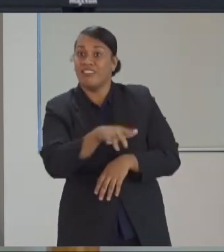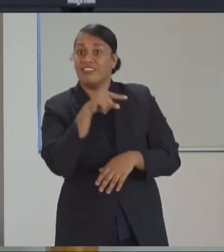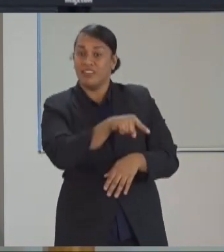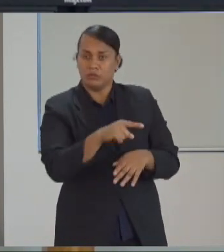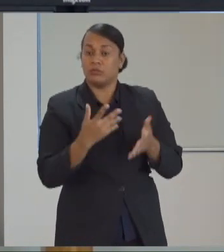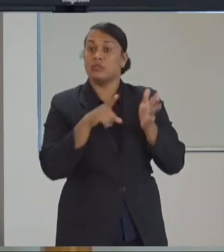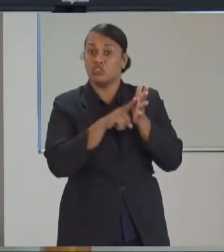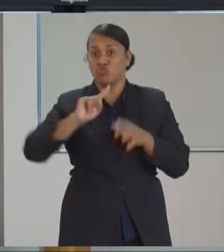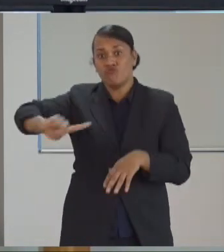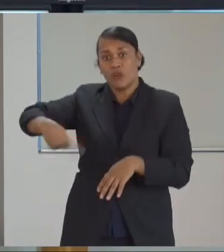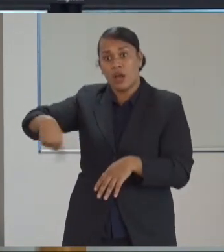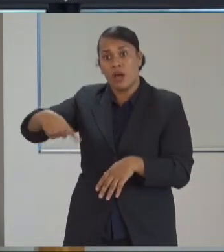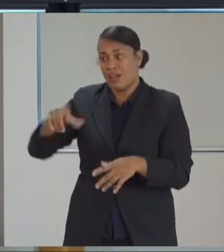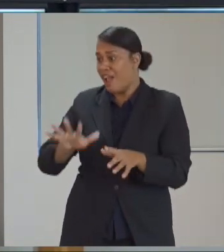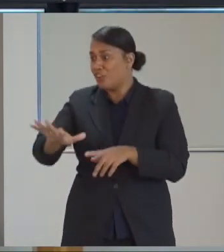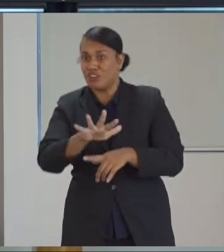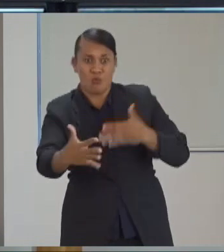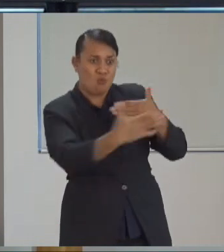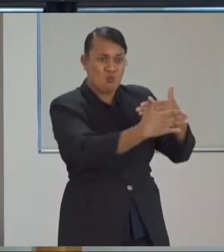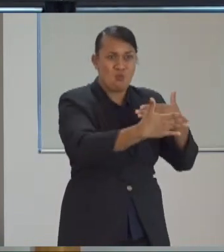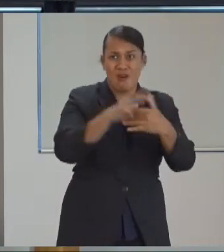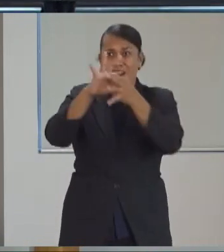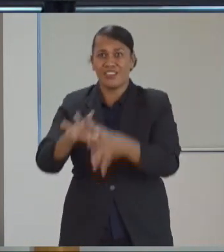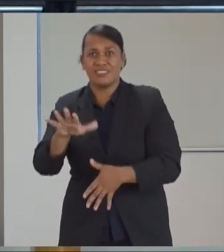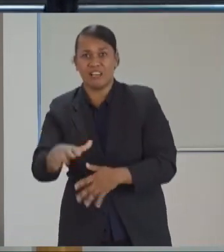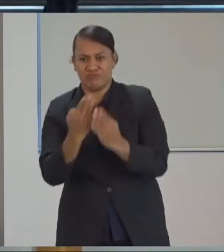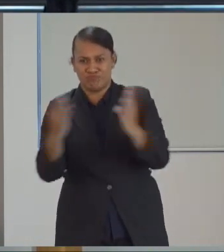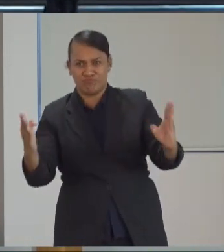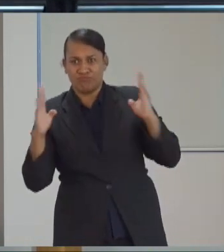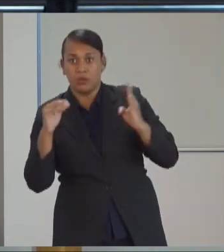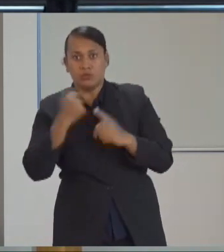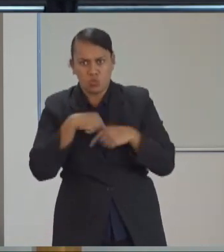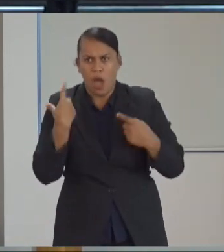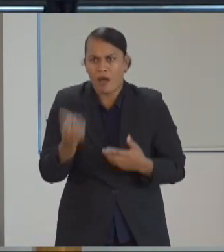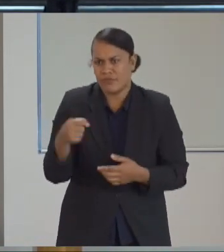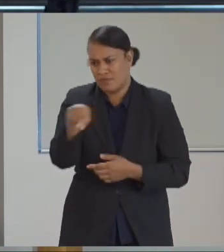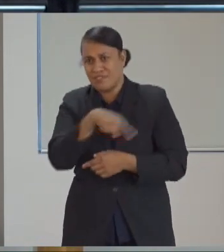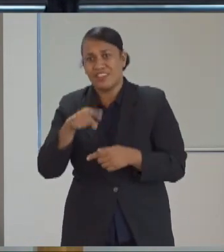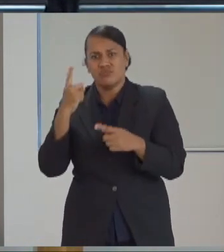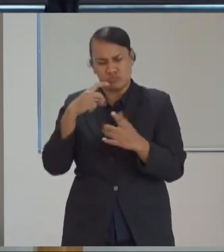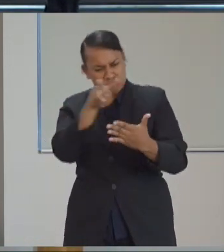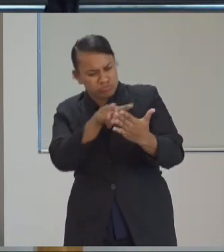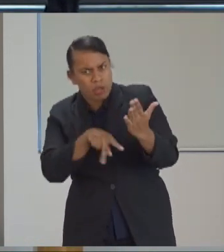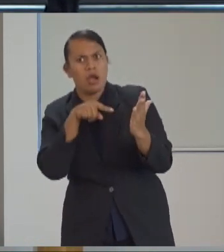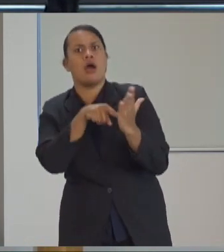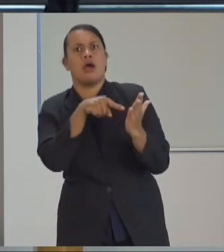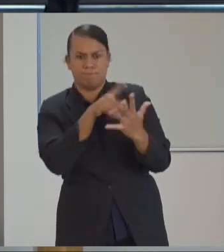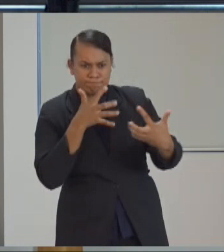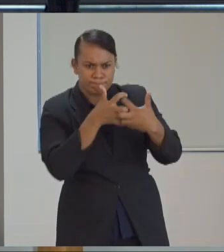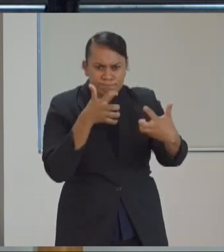area. You look at the substance, you look at the facts that were presented by prosecution, they're exactly the same